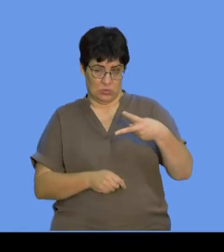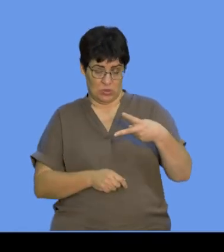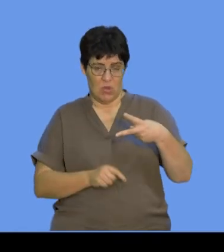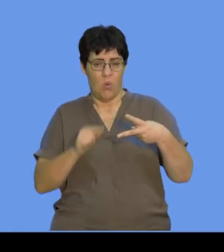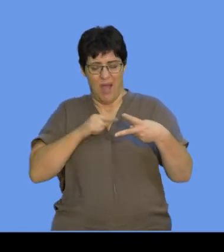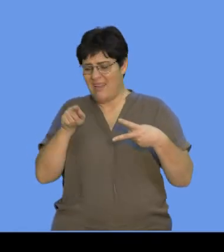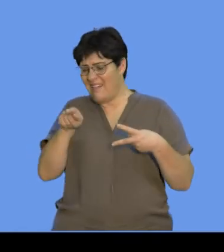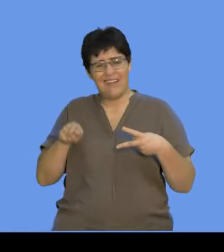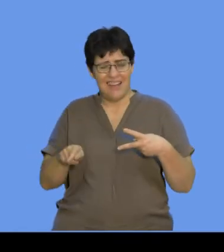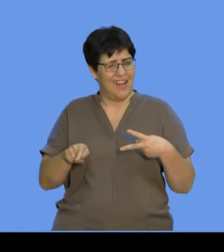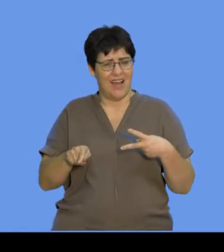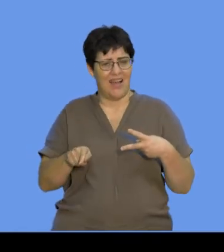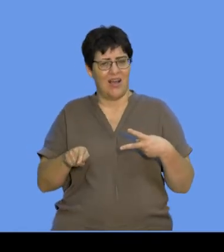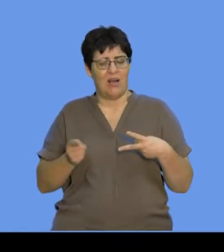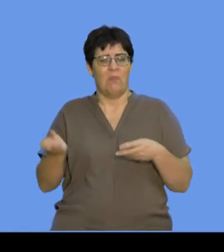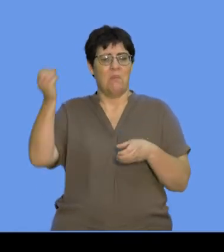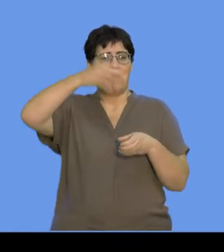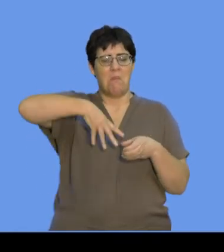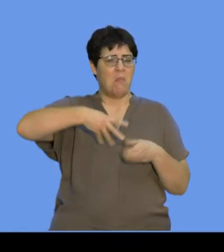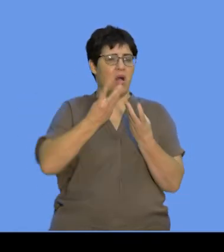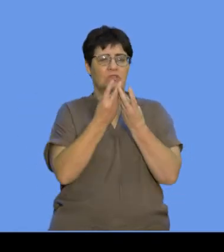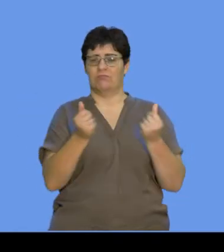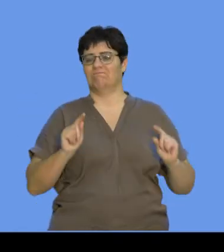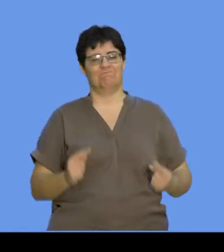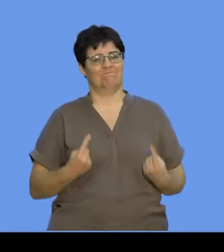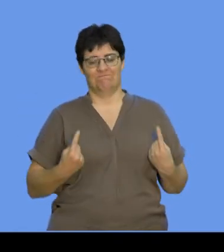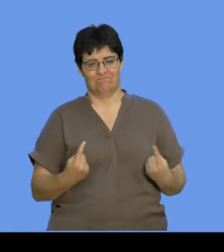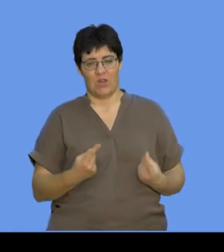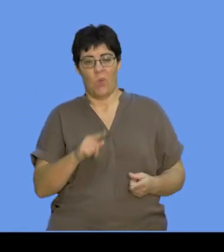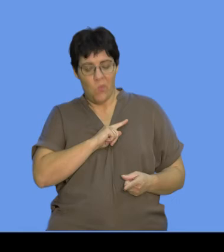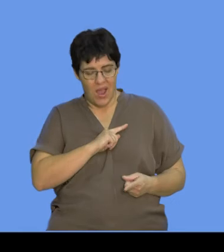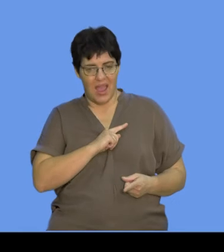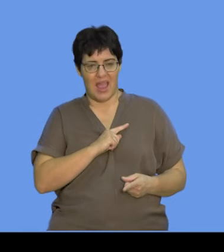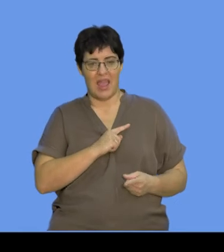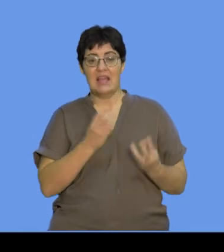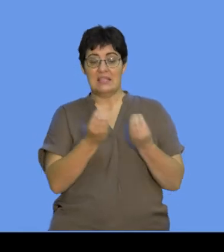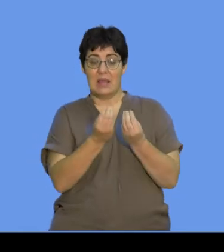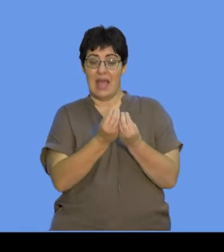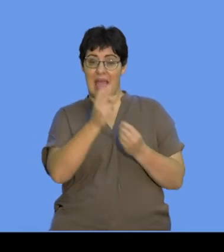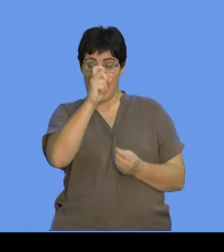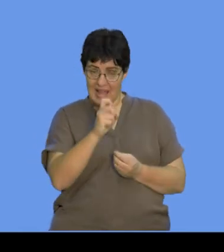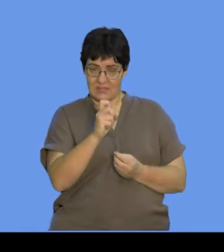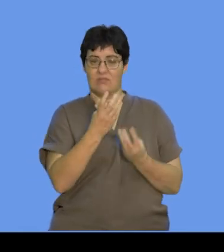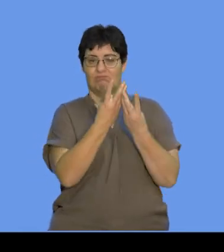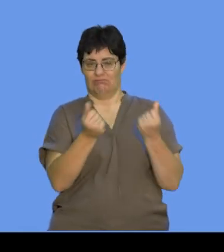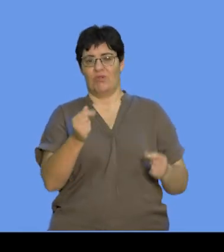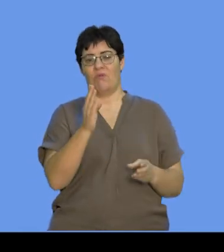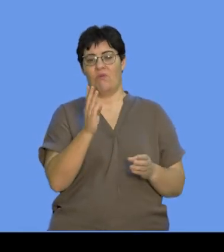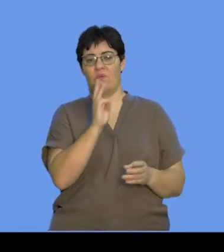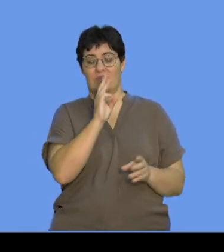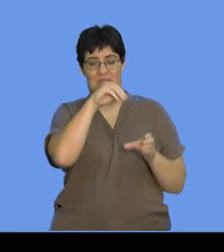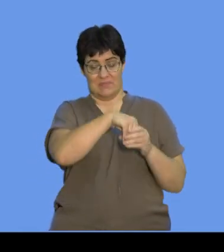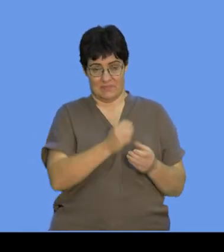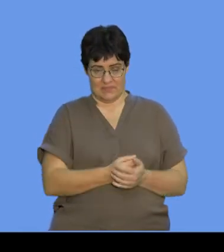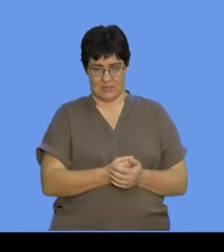what we are looking for in terms of the identity of substance X. So we're left with two, okay? The reason why we took